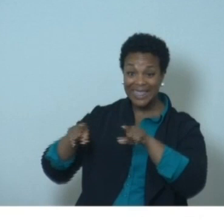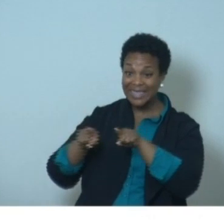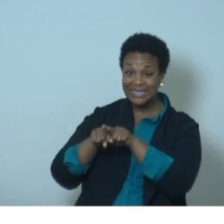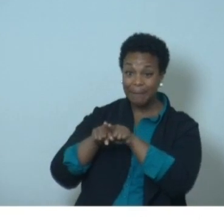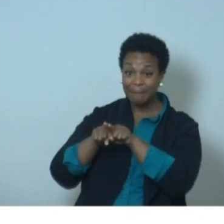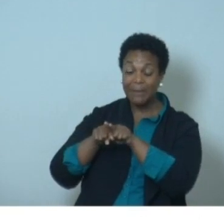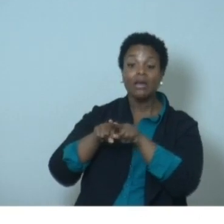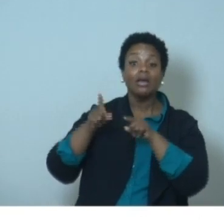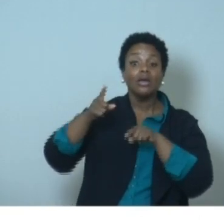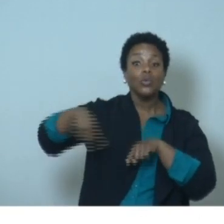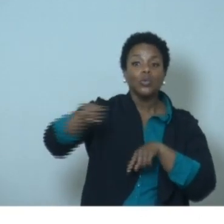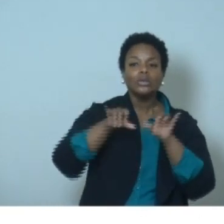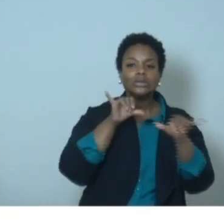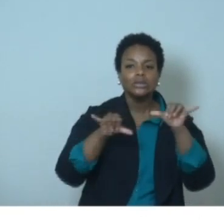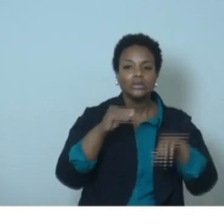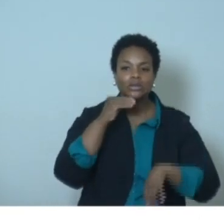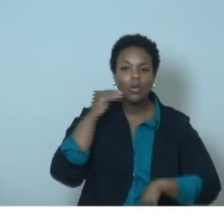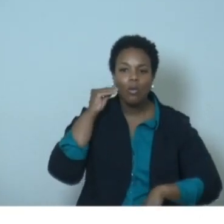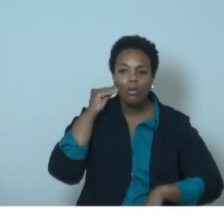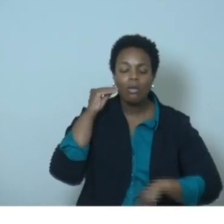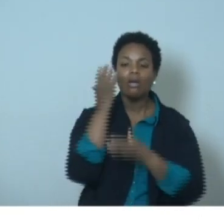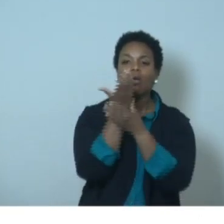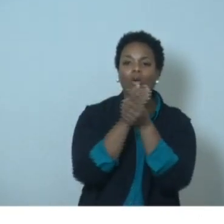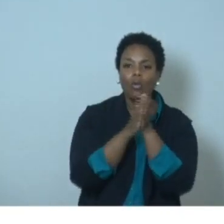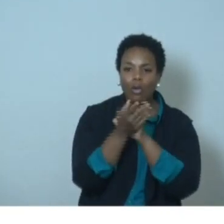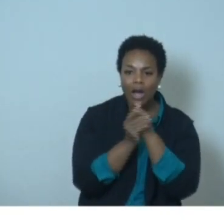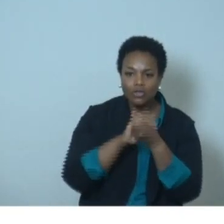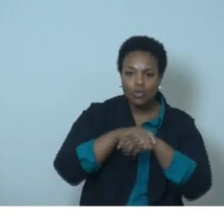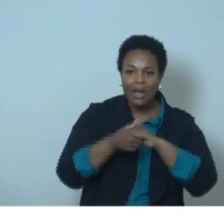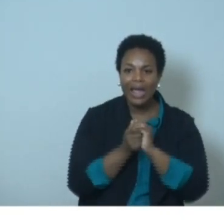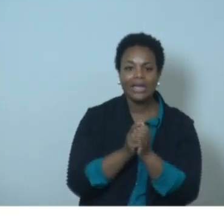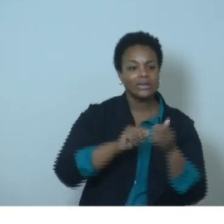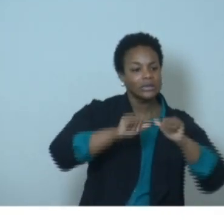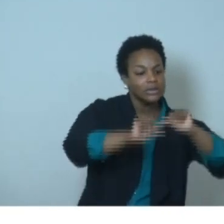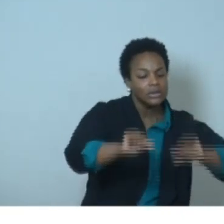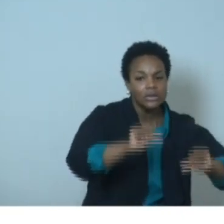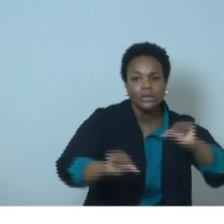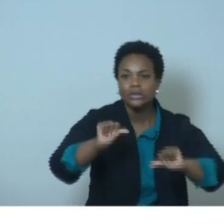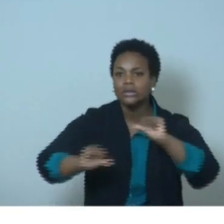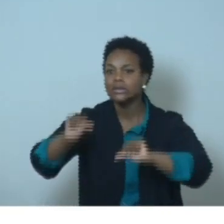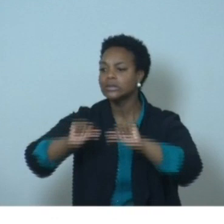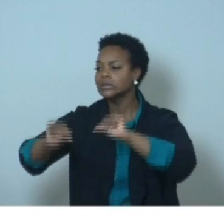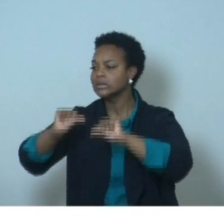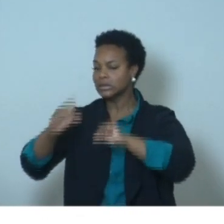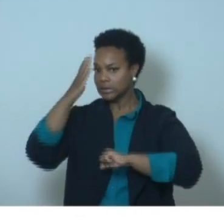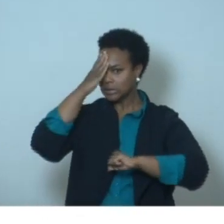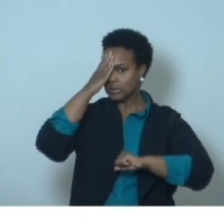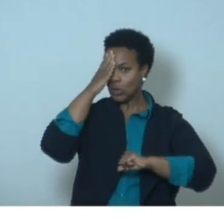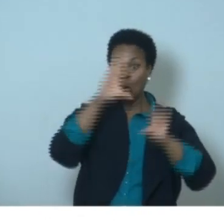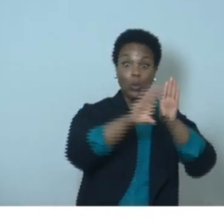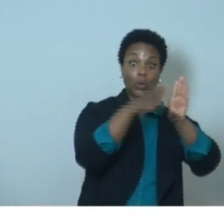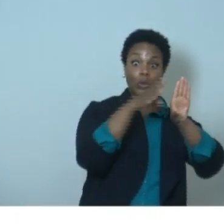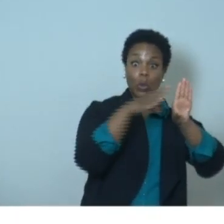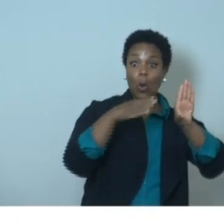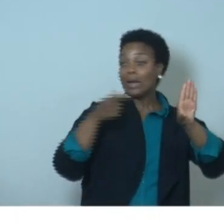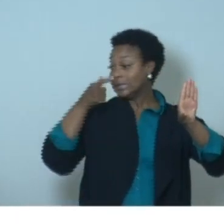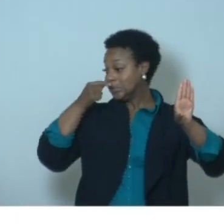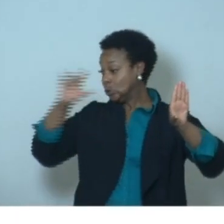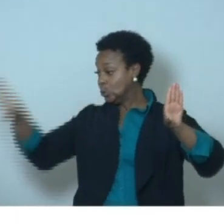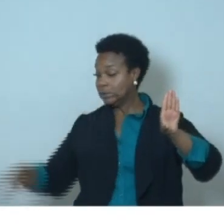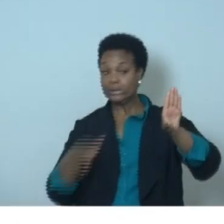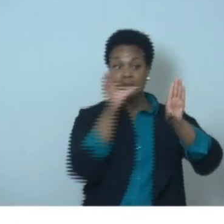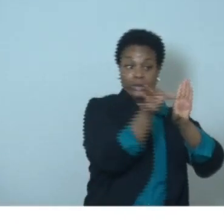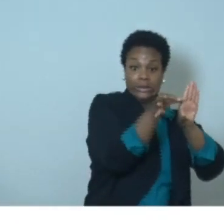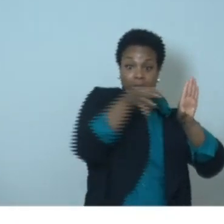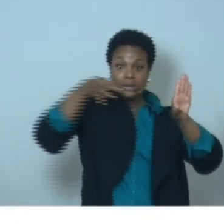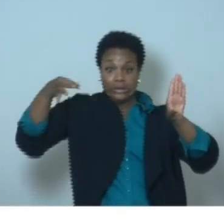hands, clean surfaces, cough into a tissue or your elbow. You know the drill there. And then if you are going to